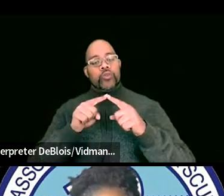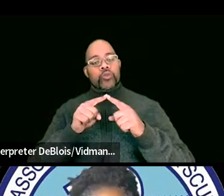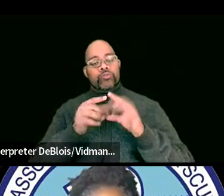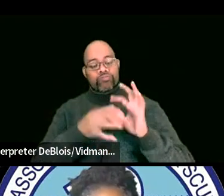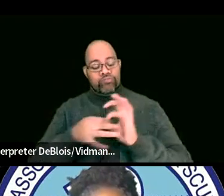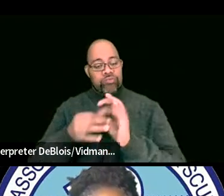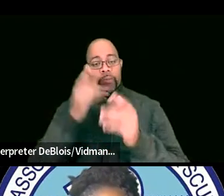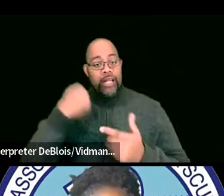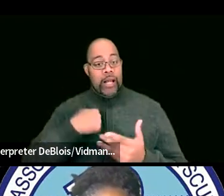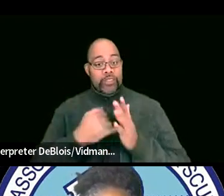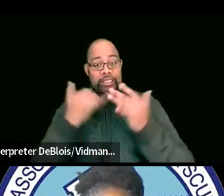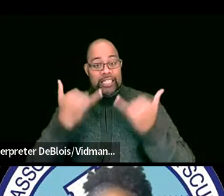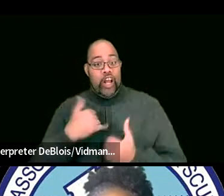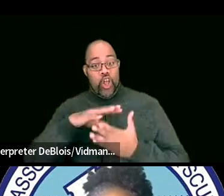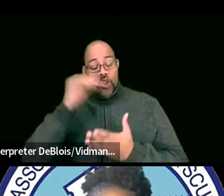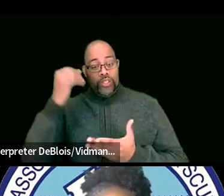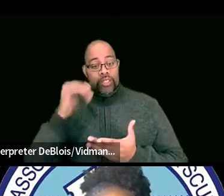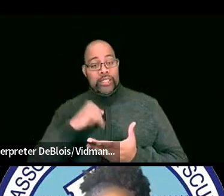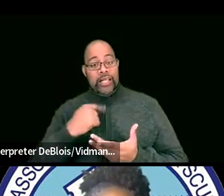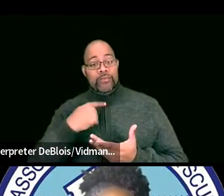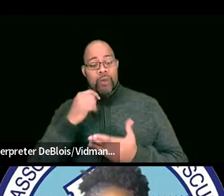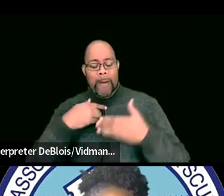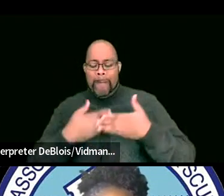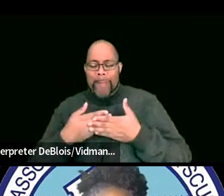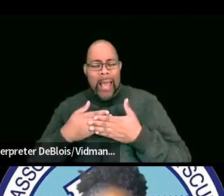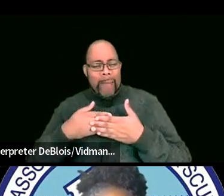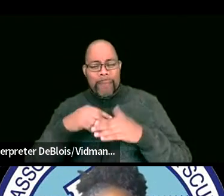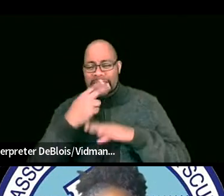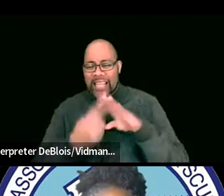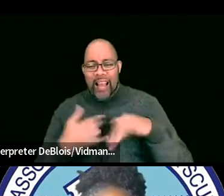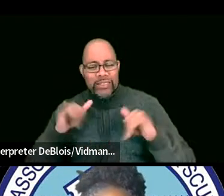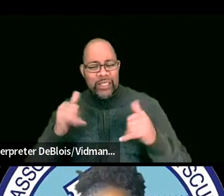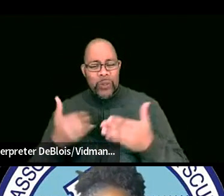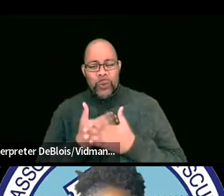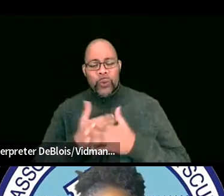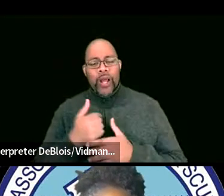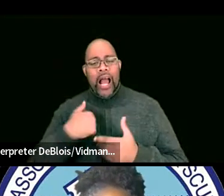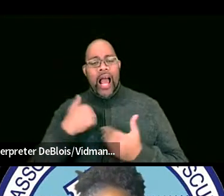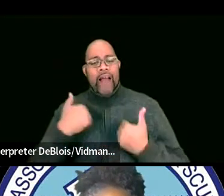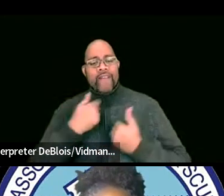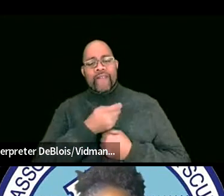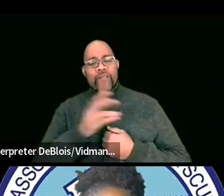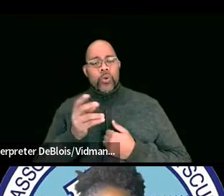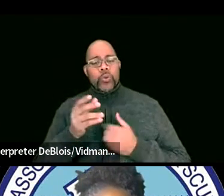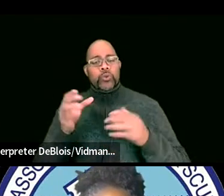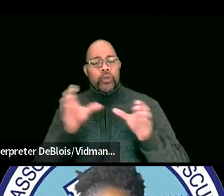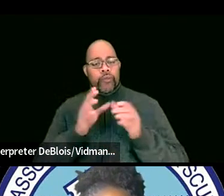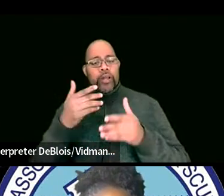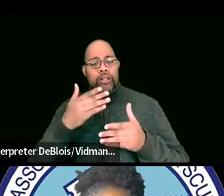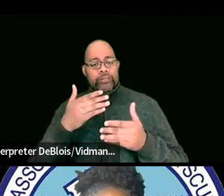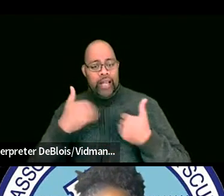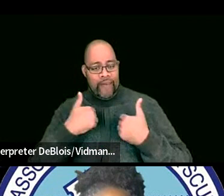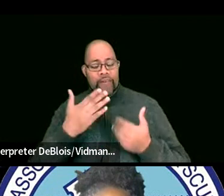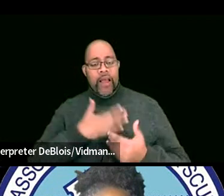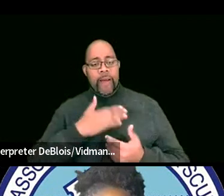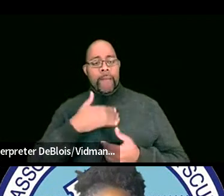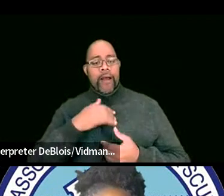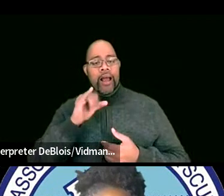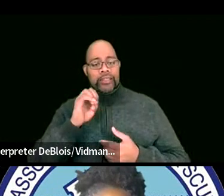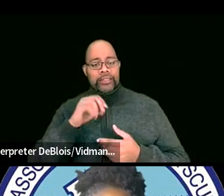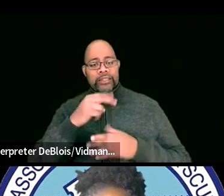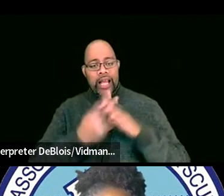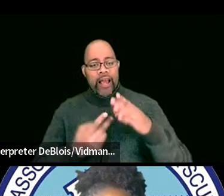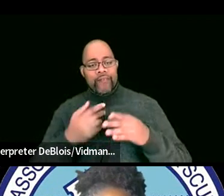because I'm just now learning. Like I said, I'm still a baby diver. Like I've got a couple certs under my belt. I've got like my ice diving